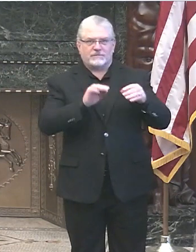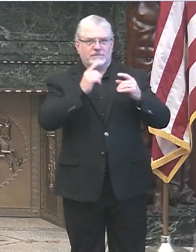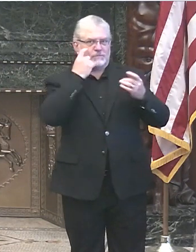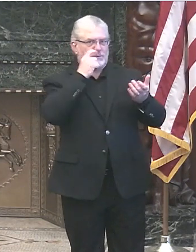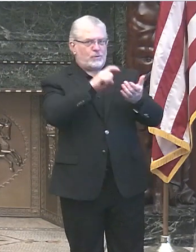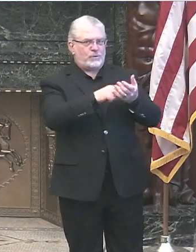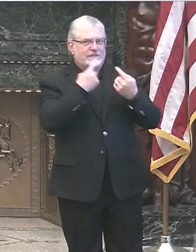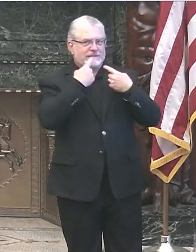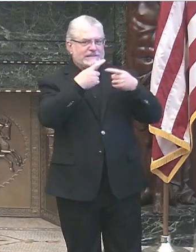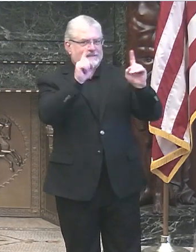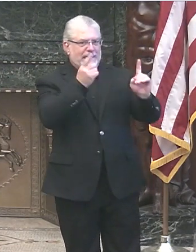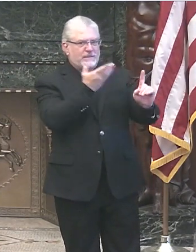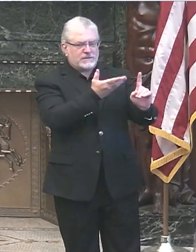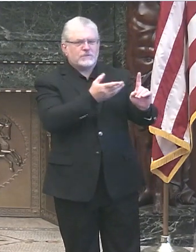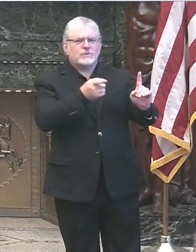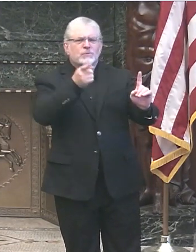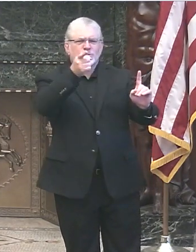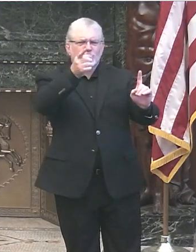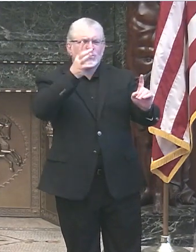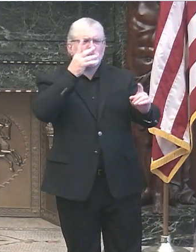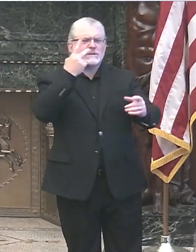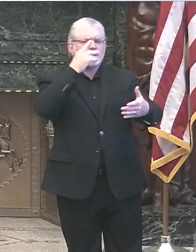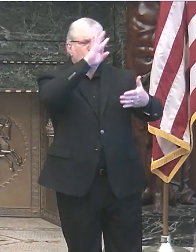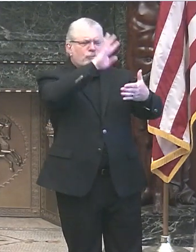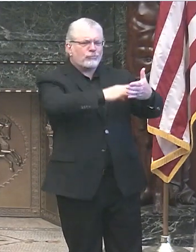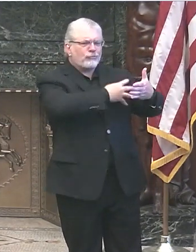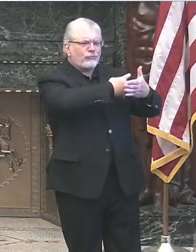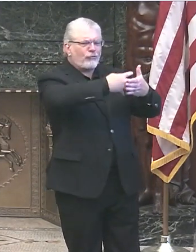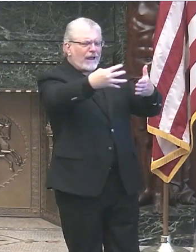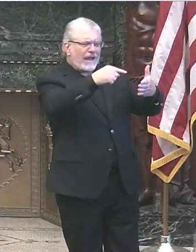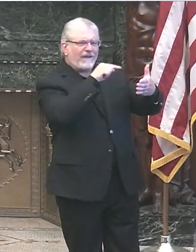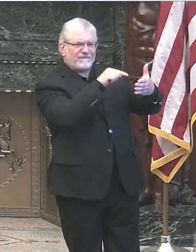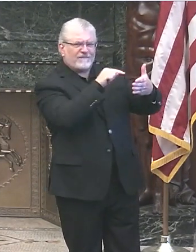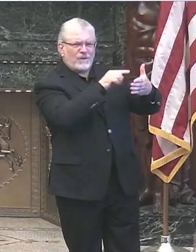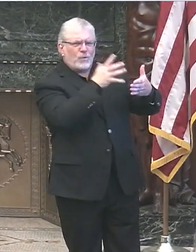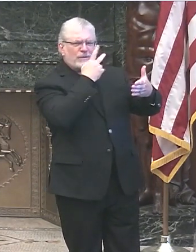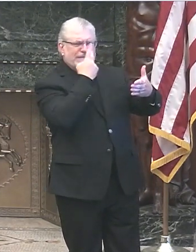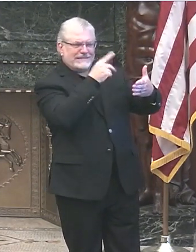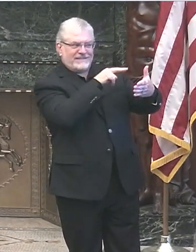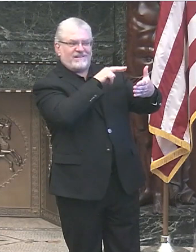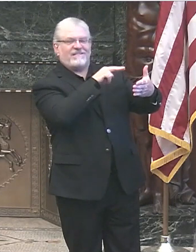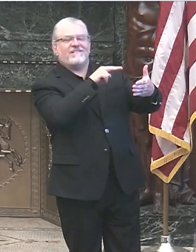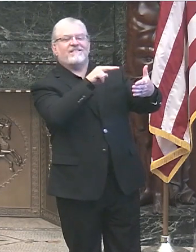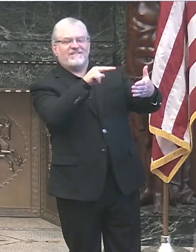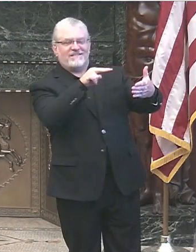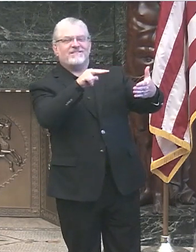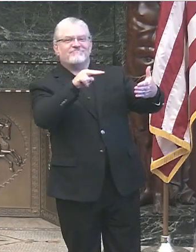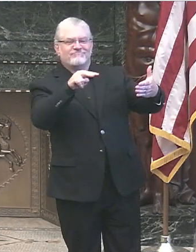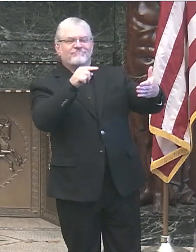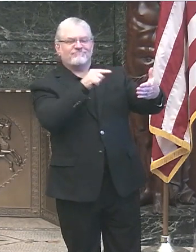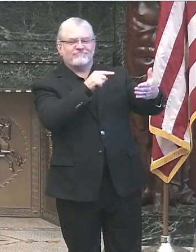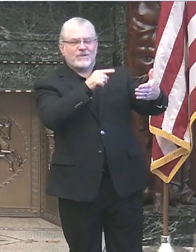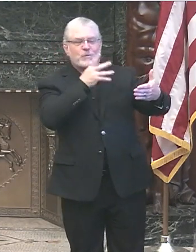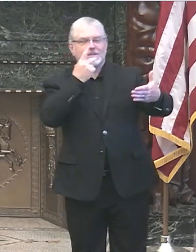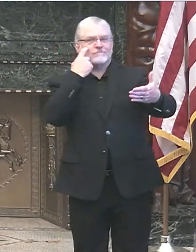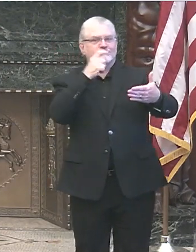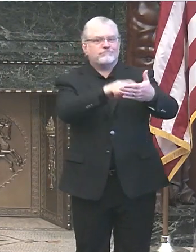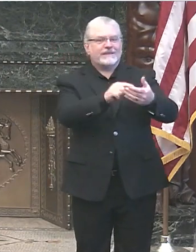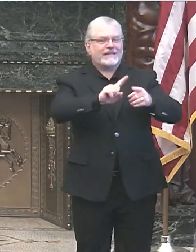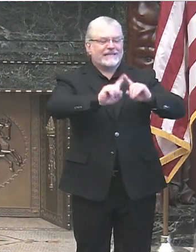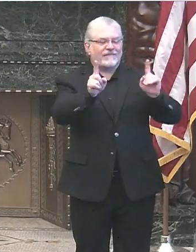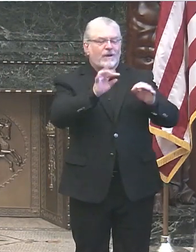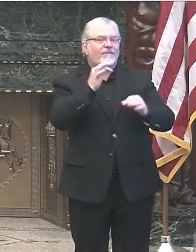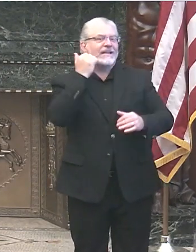see a graph there with trends. Now, those numbers will be somewhat different from what I'm reporting every day here because those are graphed by the day in which the test sample was